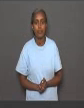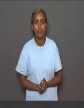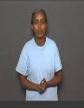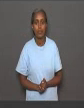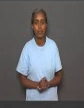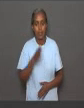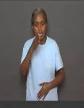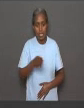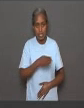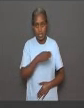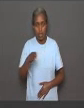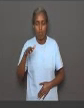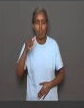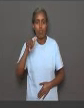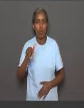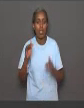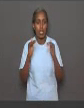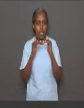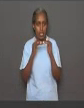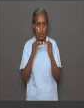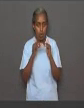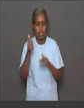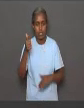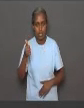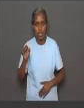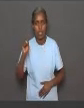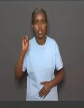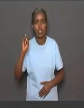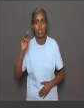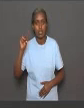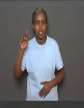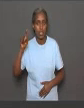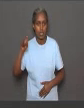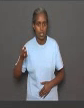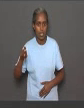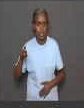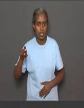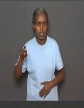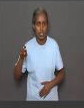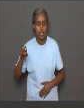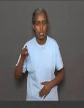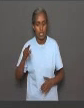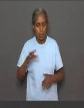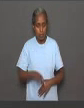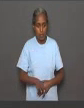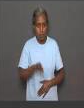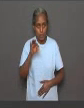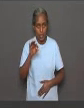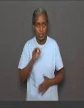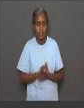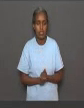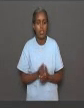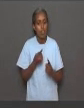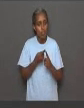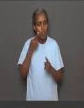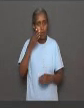The graph of y equals a sine x can be obtained from